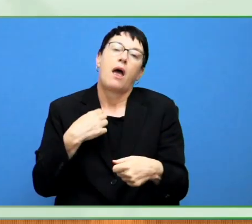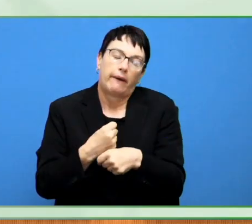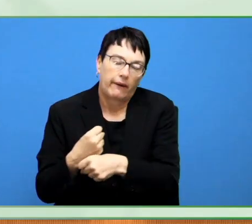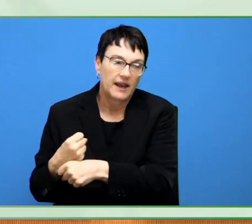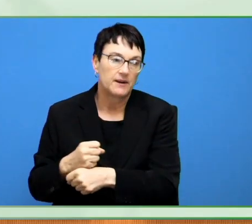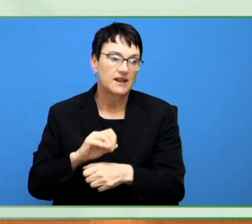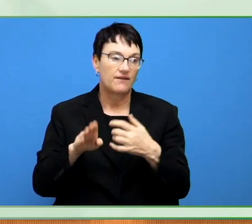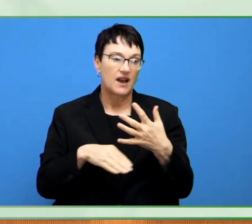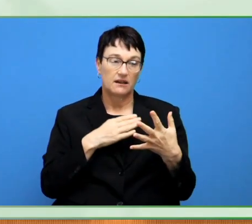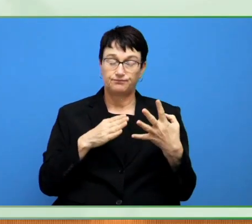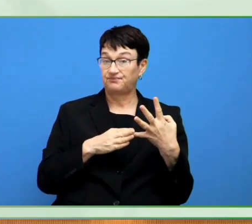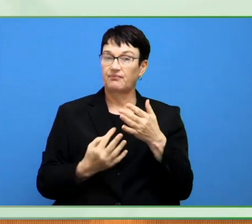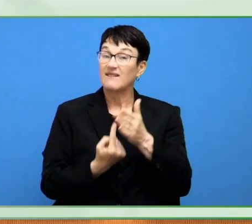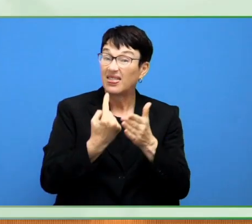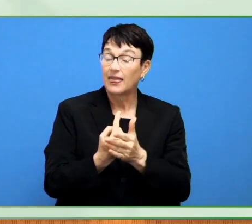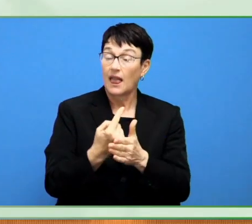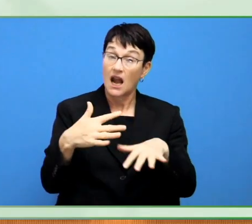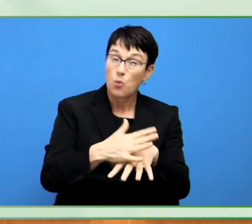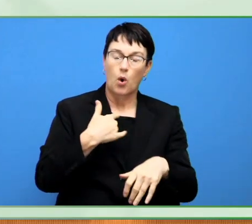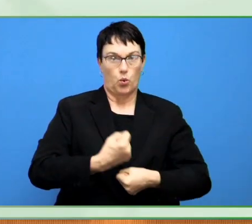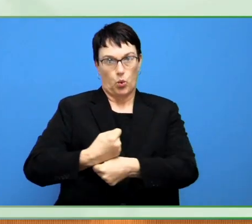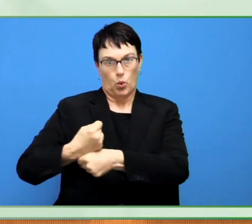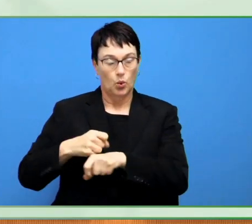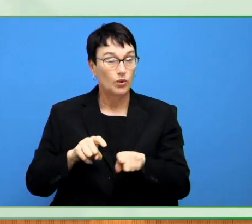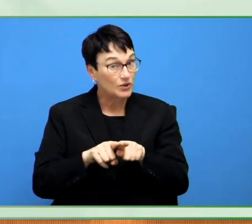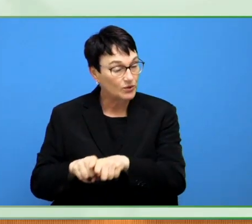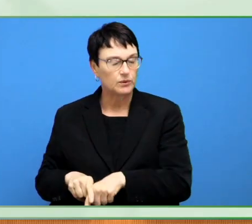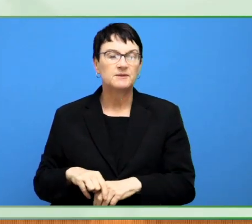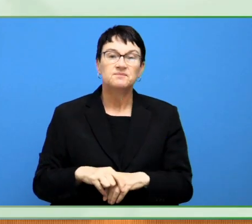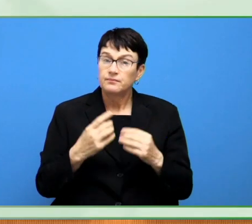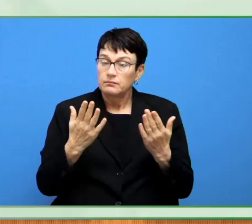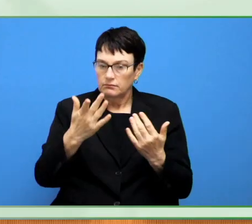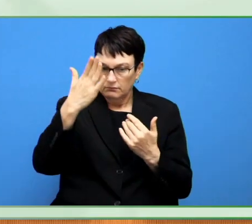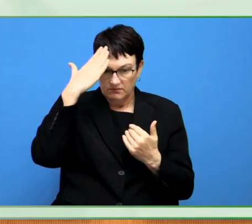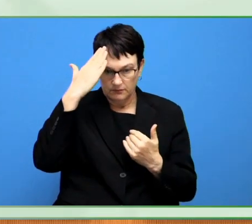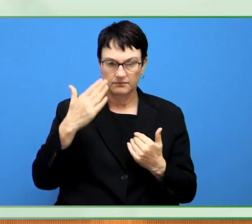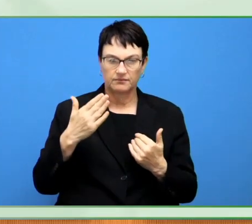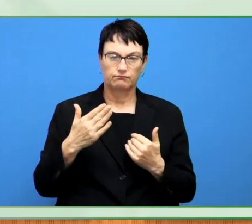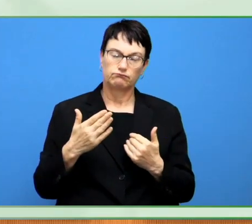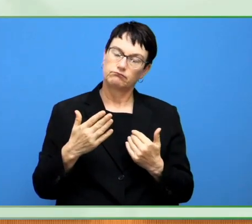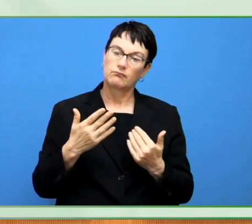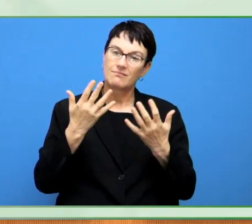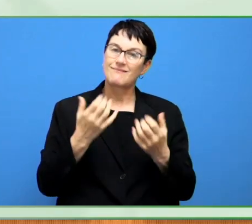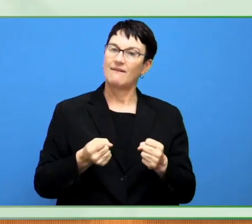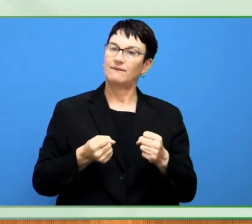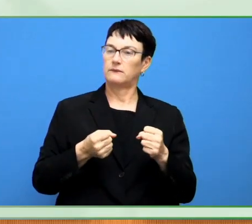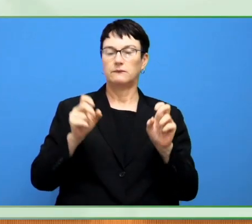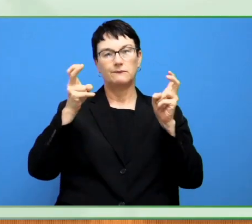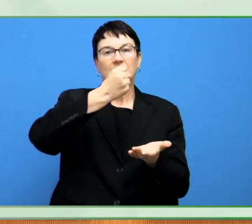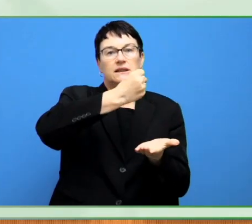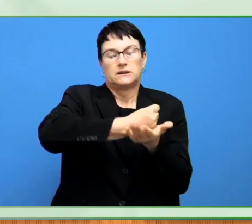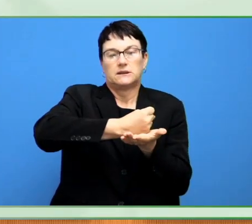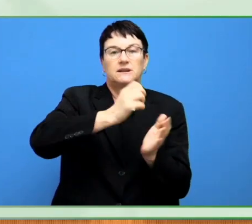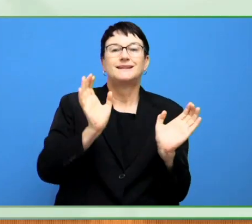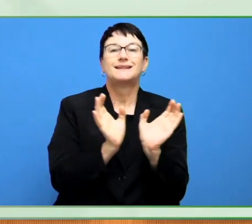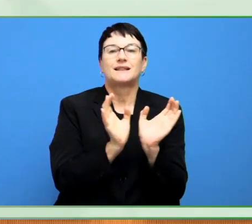is core accessibility, so you know your accessibility in general. I'm not a developer, I'm a CPAC certified.